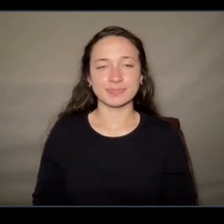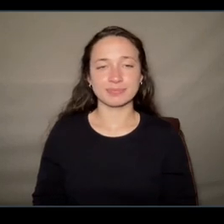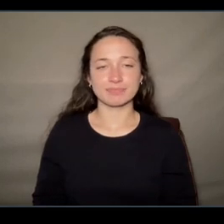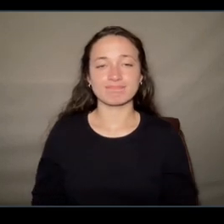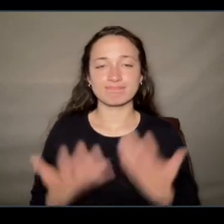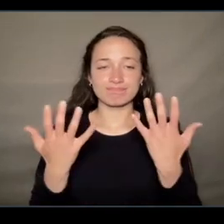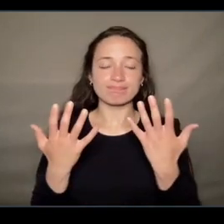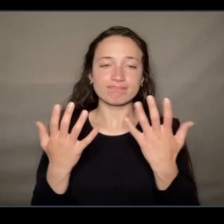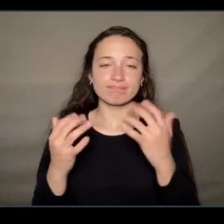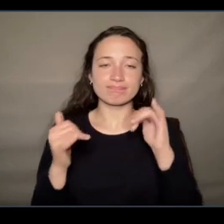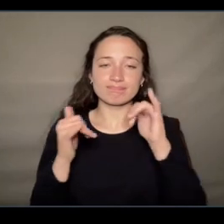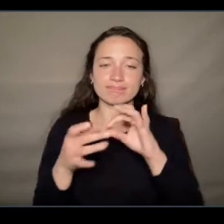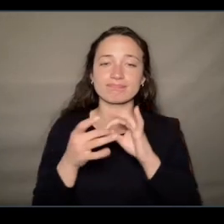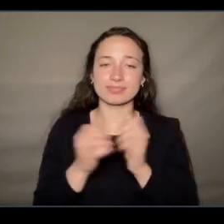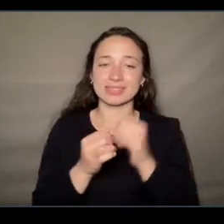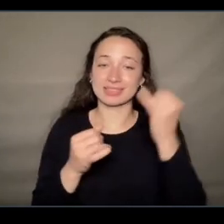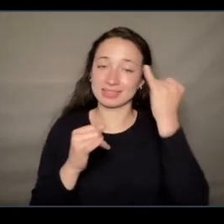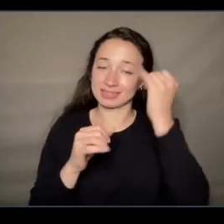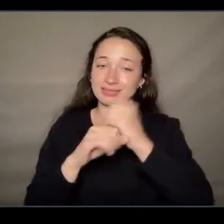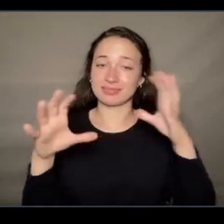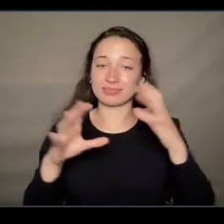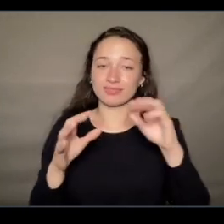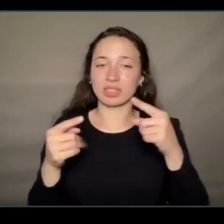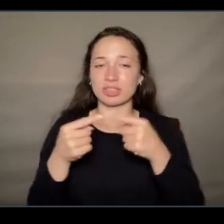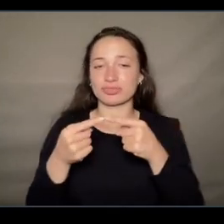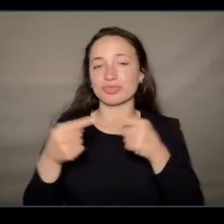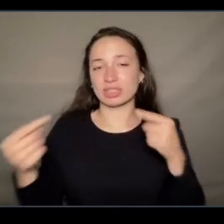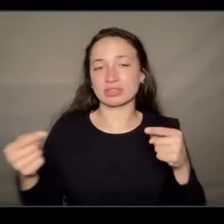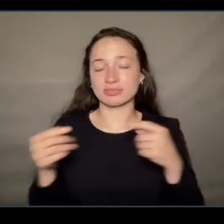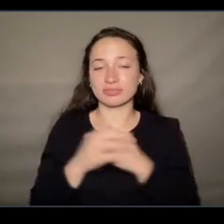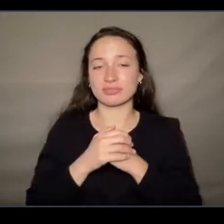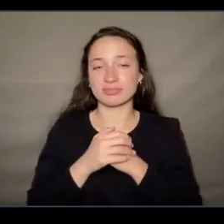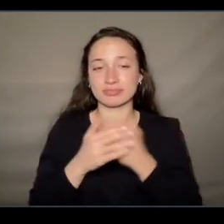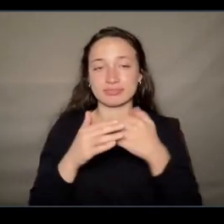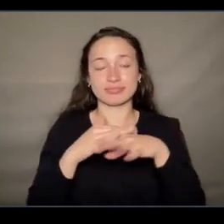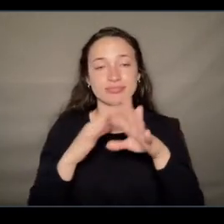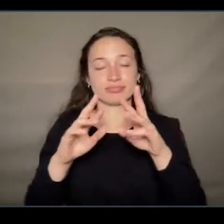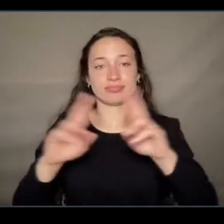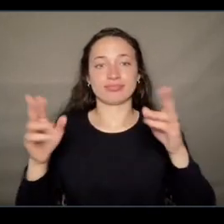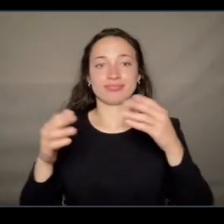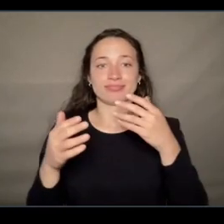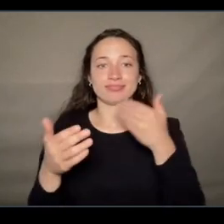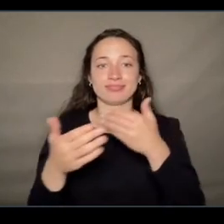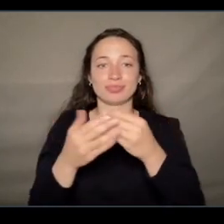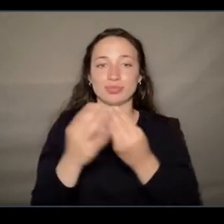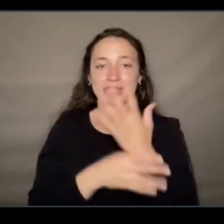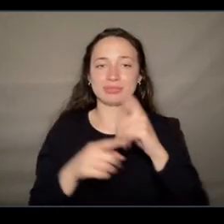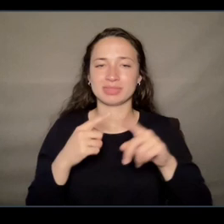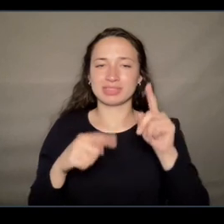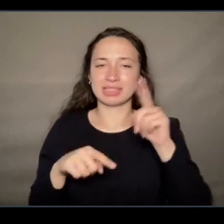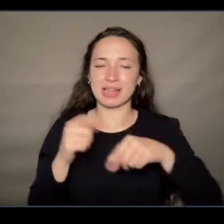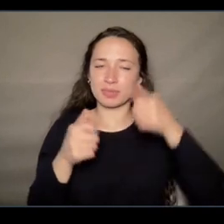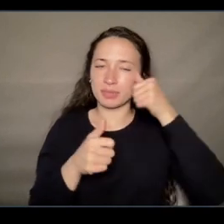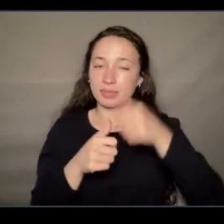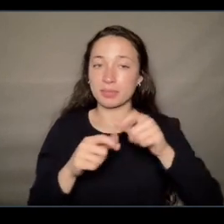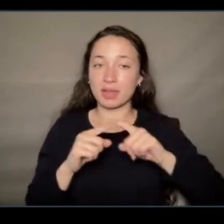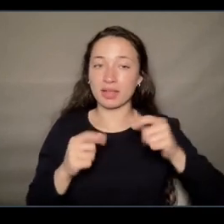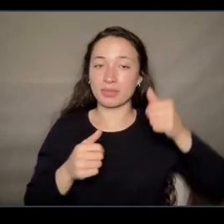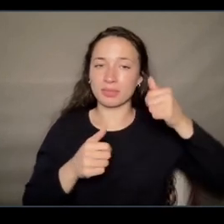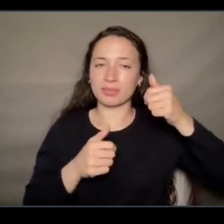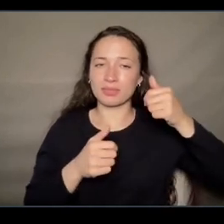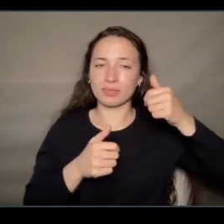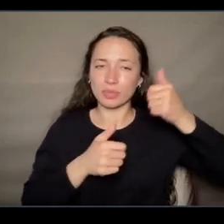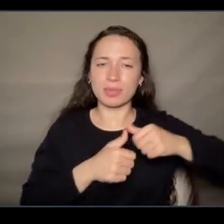So staying with this idea of contrast, coming into this spring, we can't help but